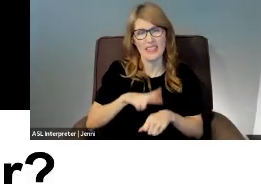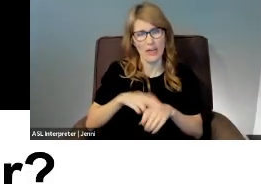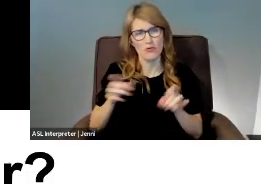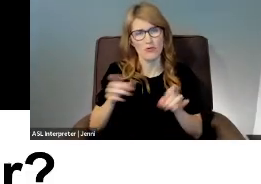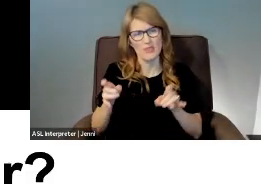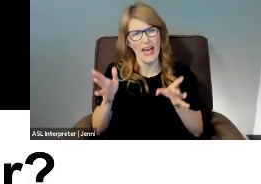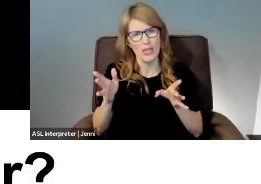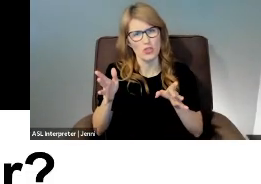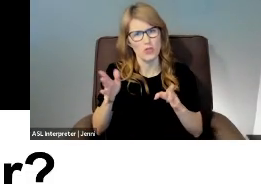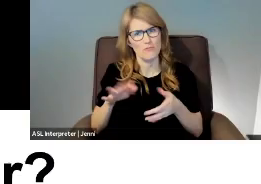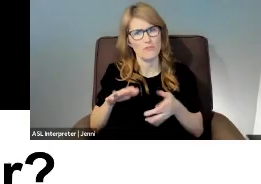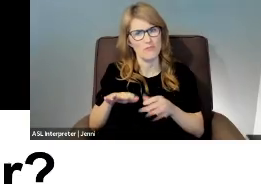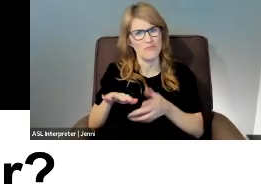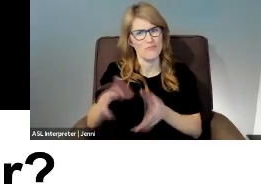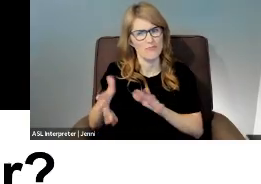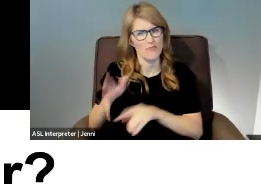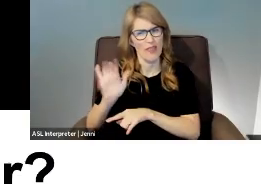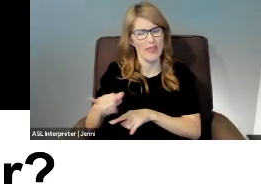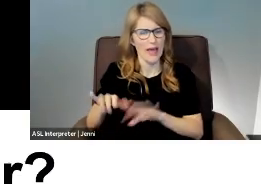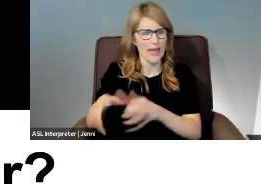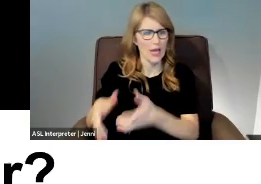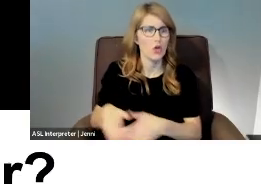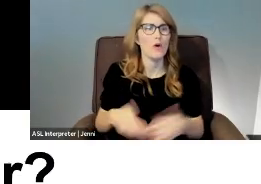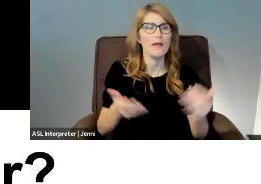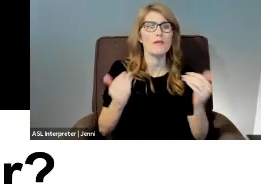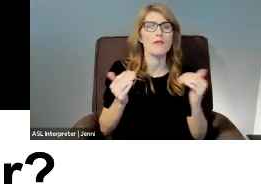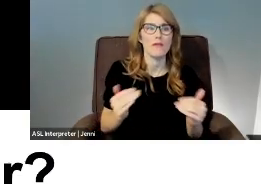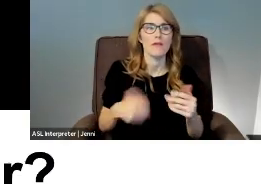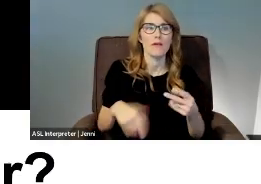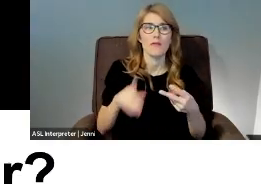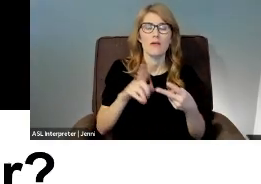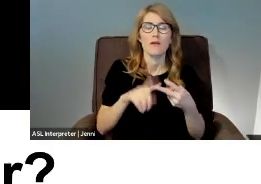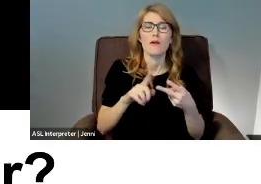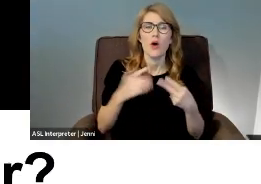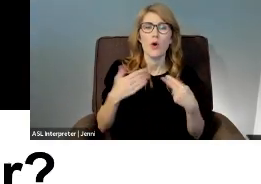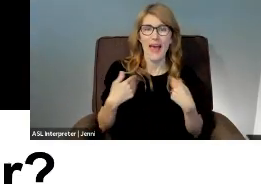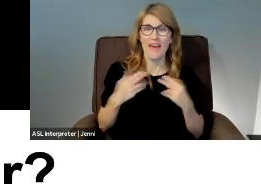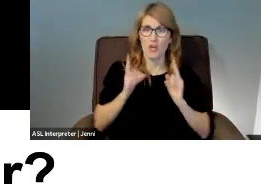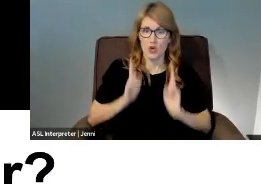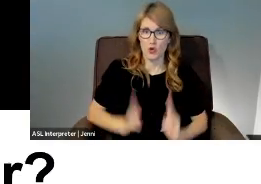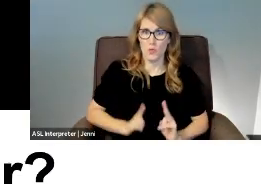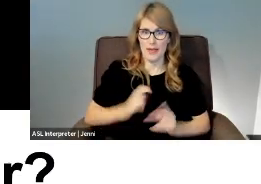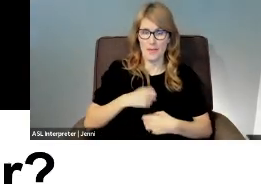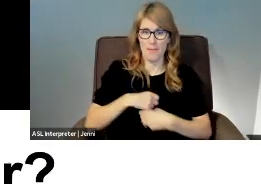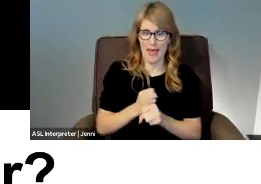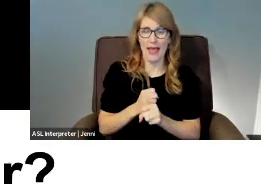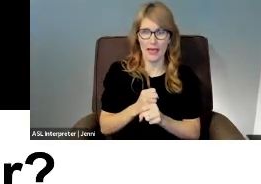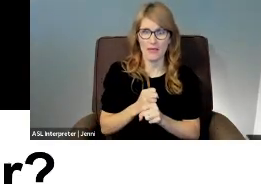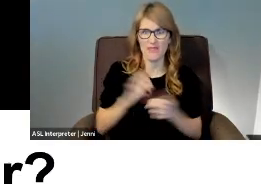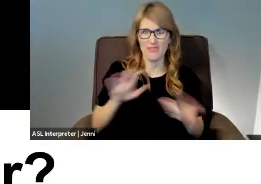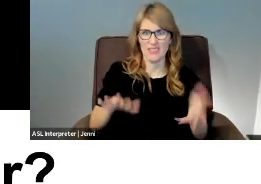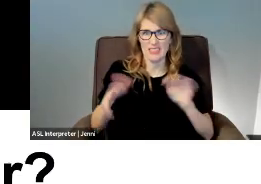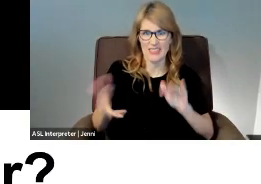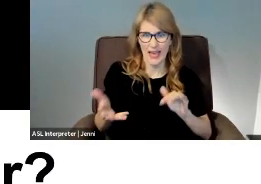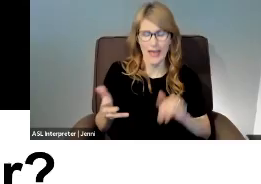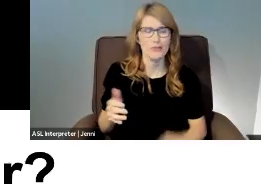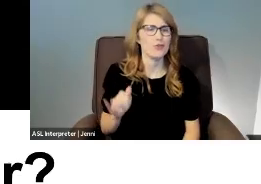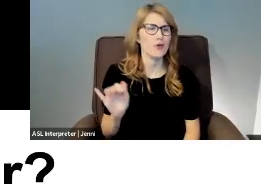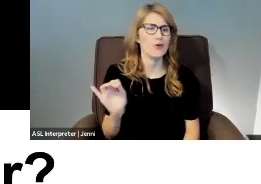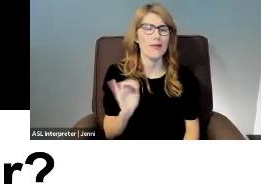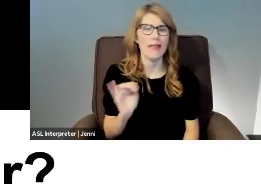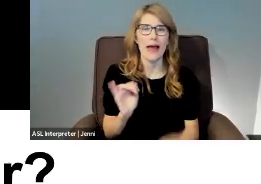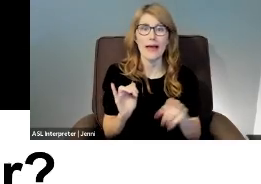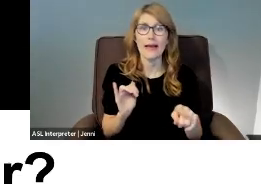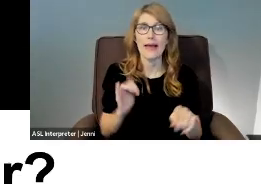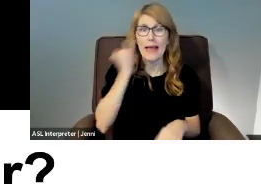And then we have human-caused disasters or man-made caused disasters. And this is something that happens as a result of human action,